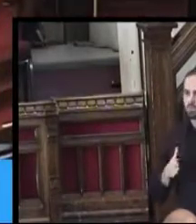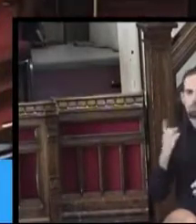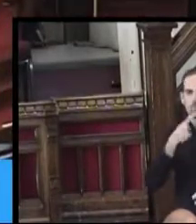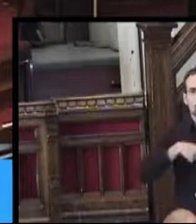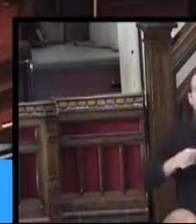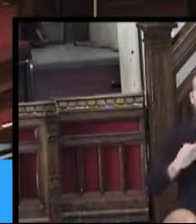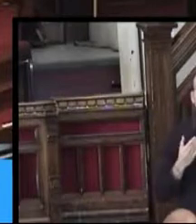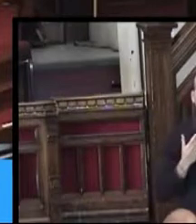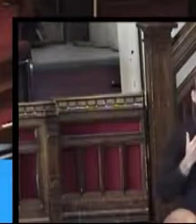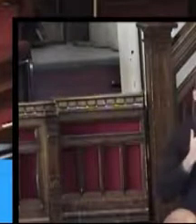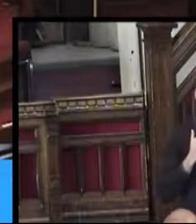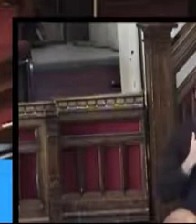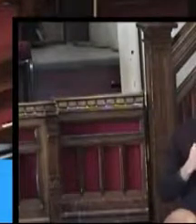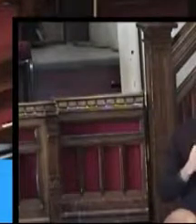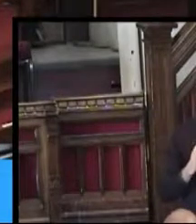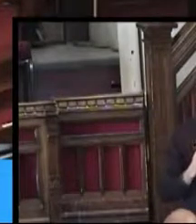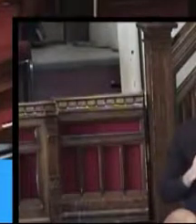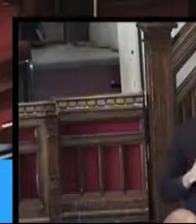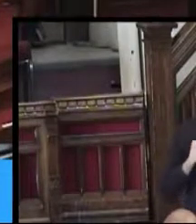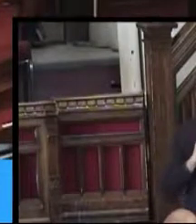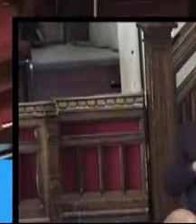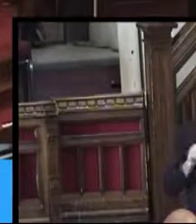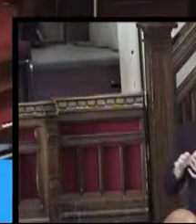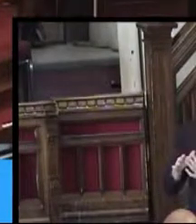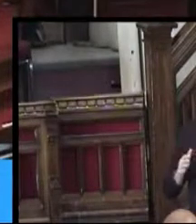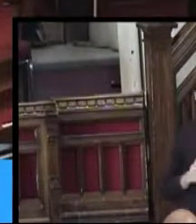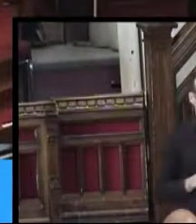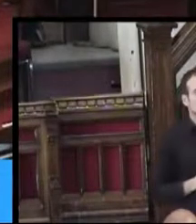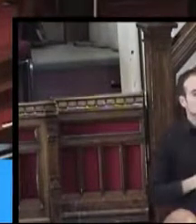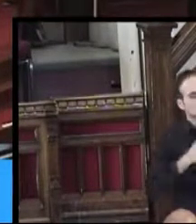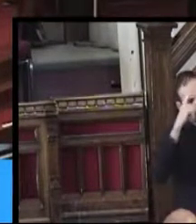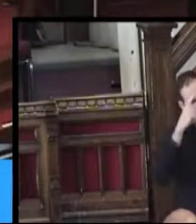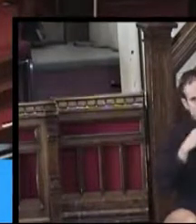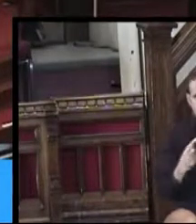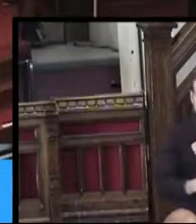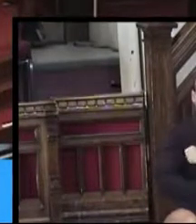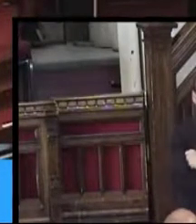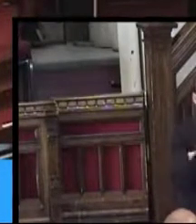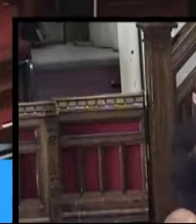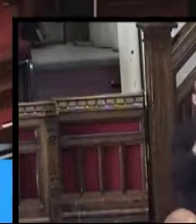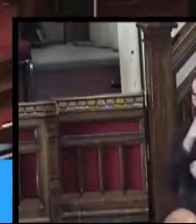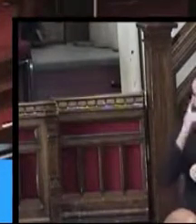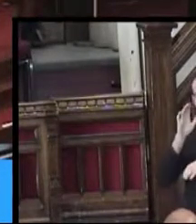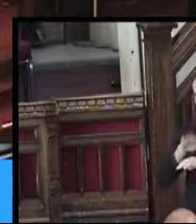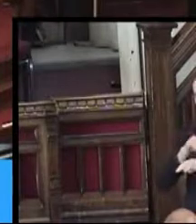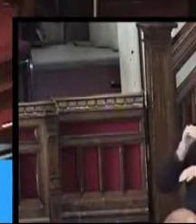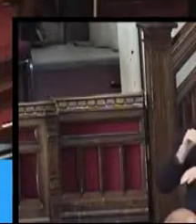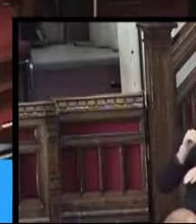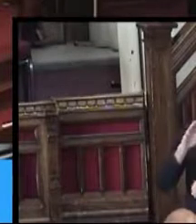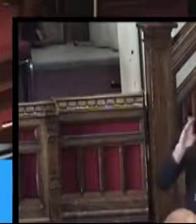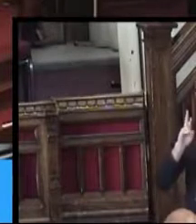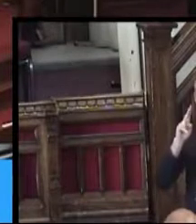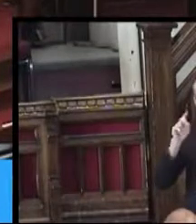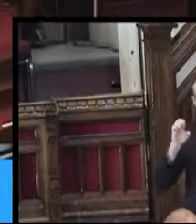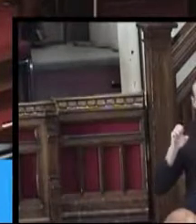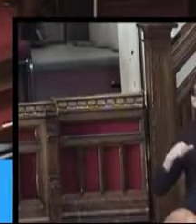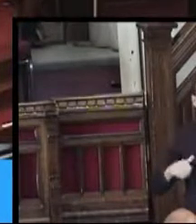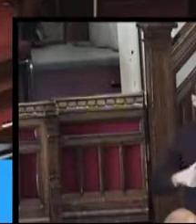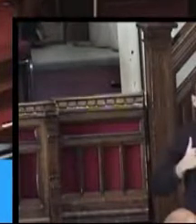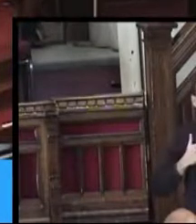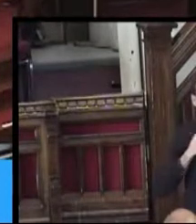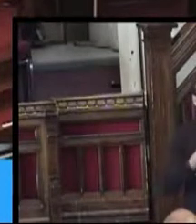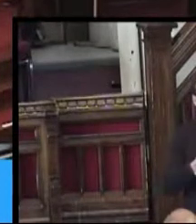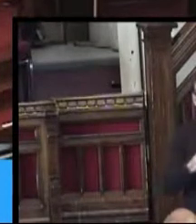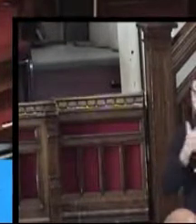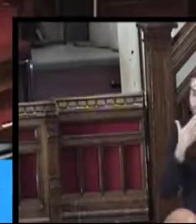capacities. And in particular this day, we thank you for your call on Bruce's life. We thank you that he heard it when he